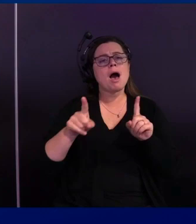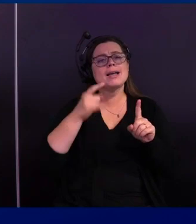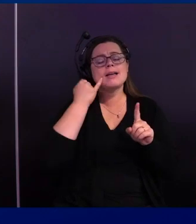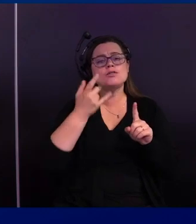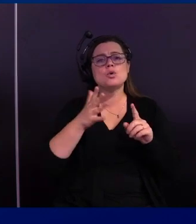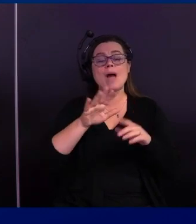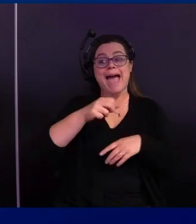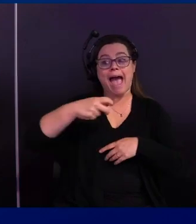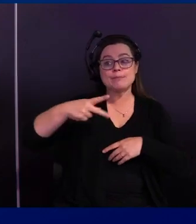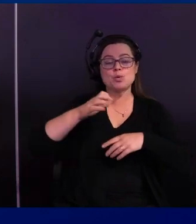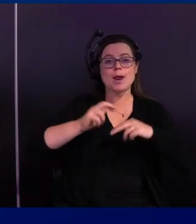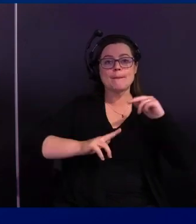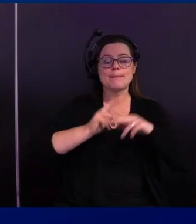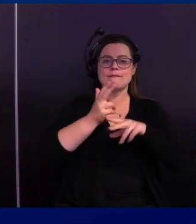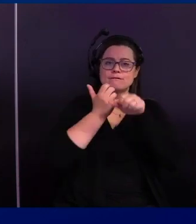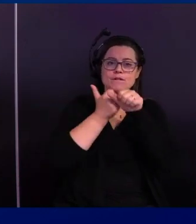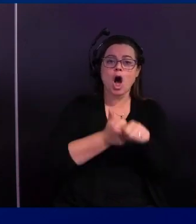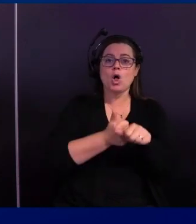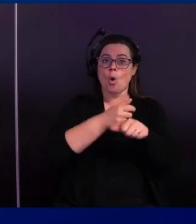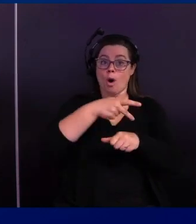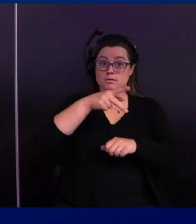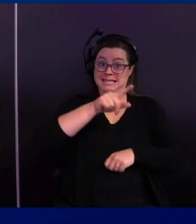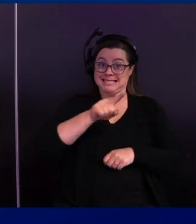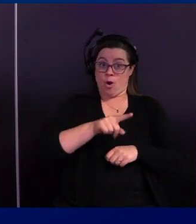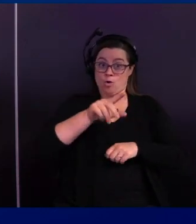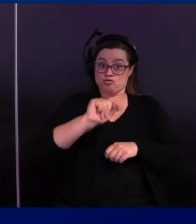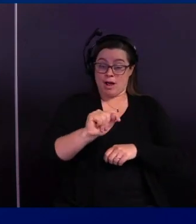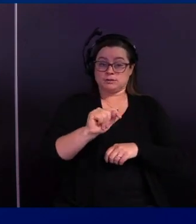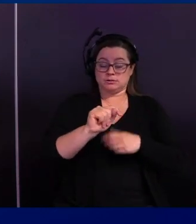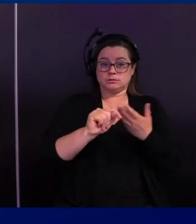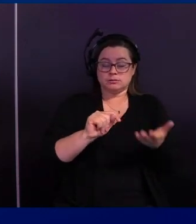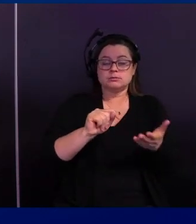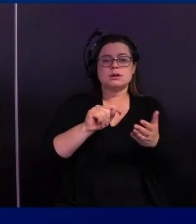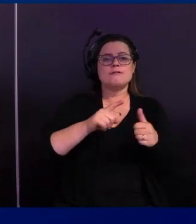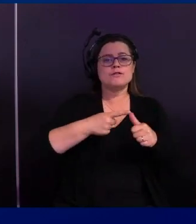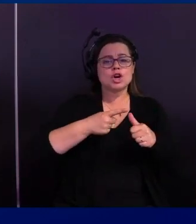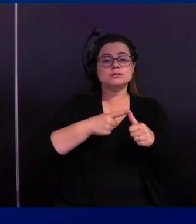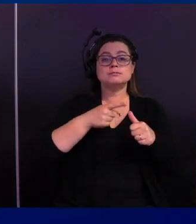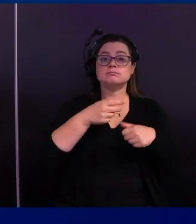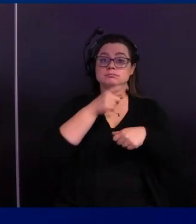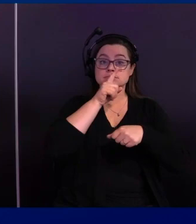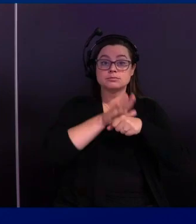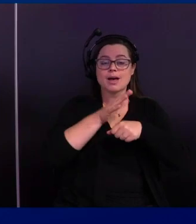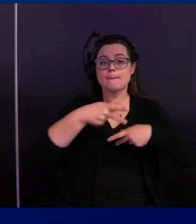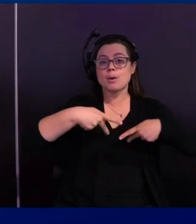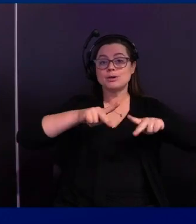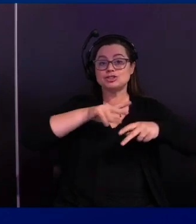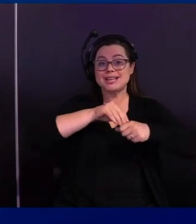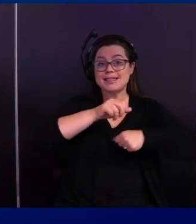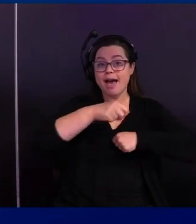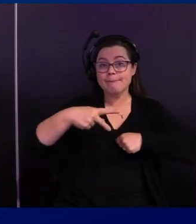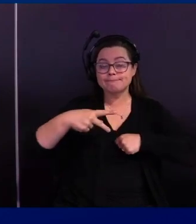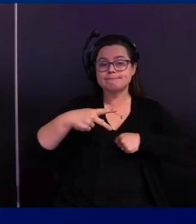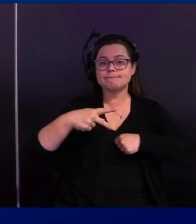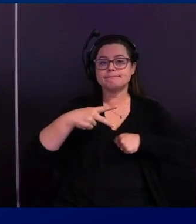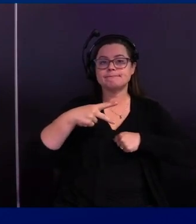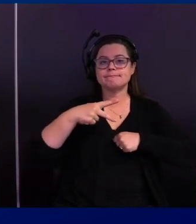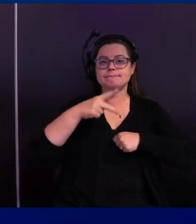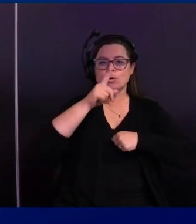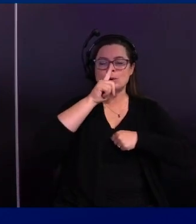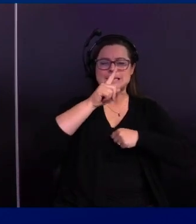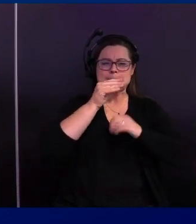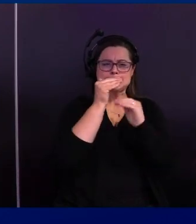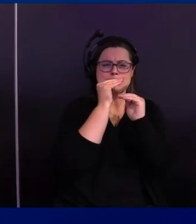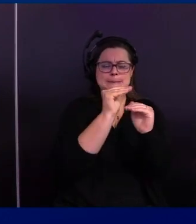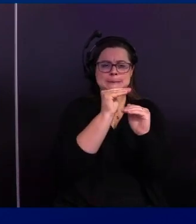that follows the principles of zero trust, you need to make sure that the permissions within those applications are narrowed down as tightly